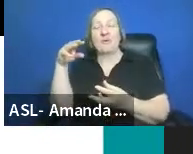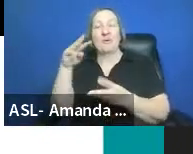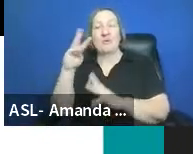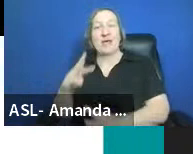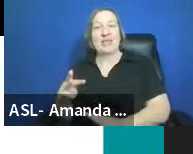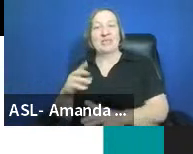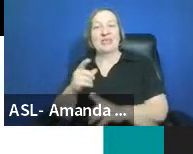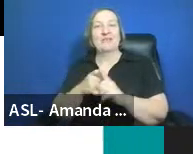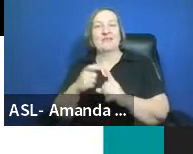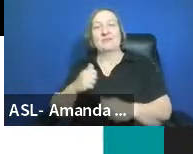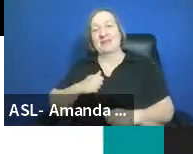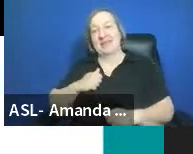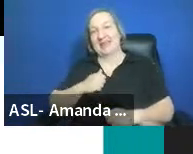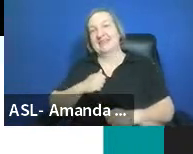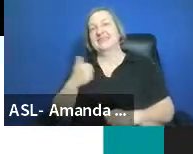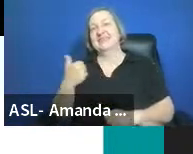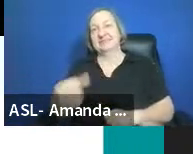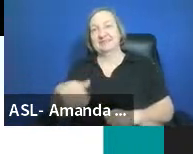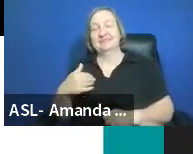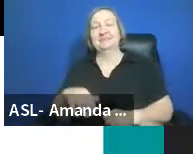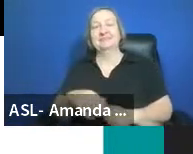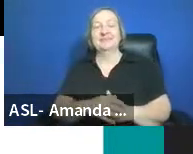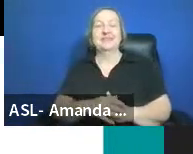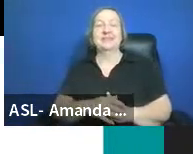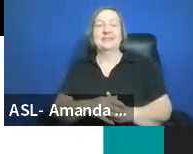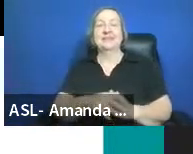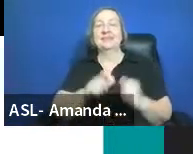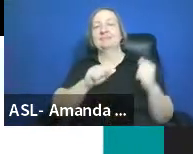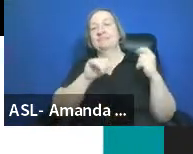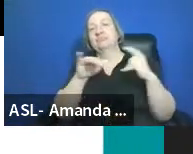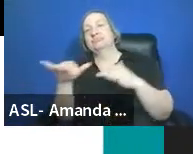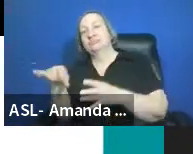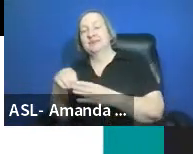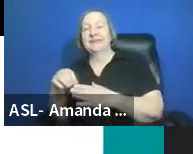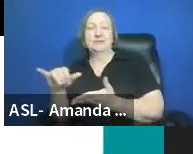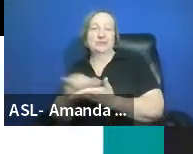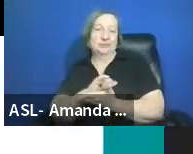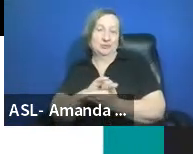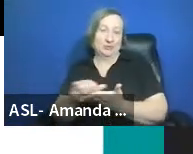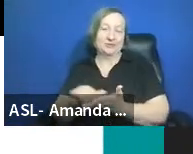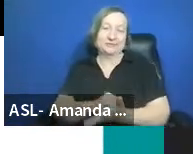coming out of Canada, inundating New York. So